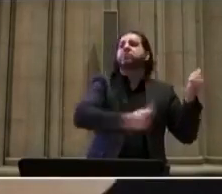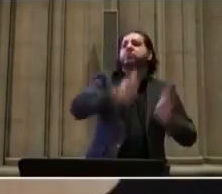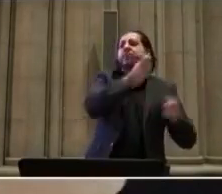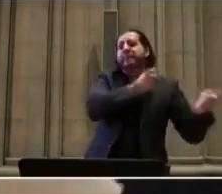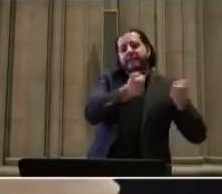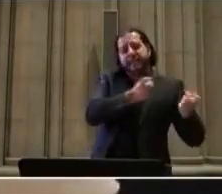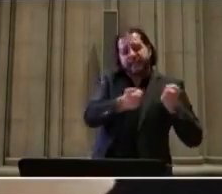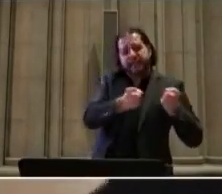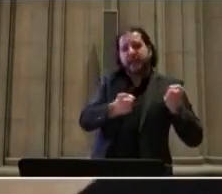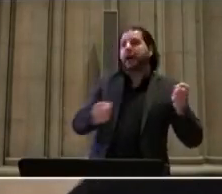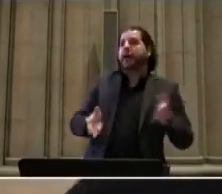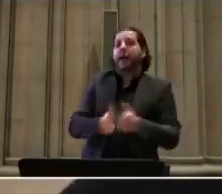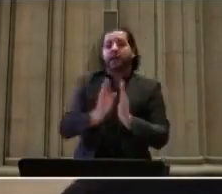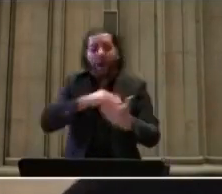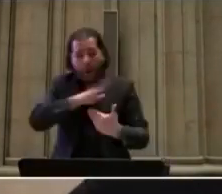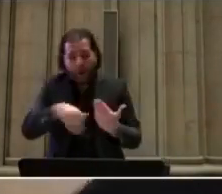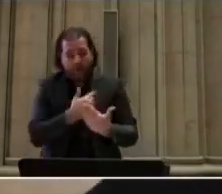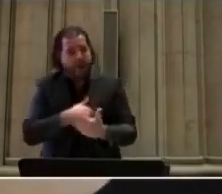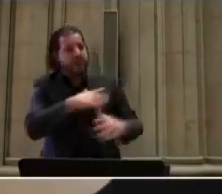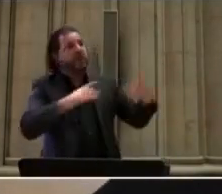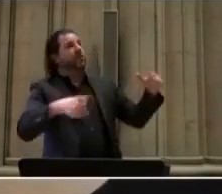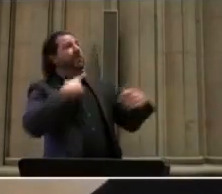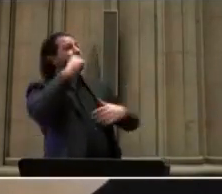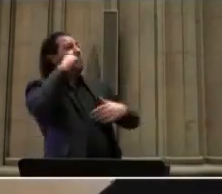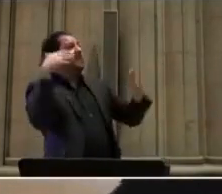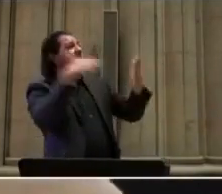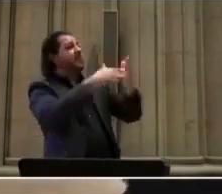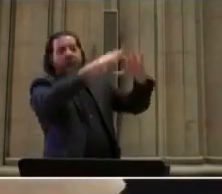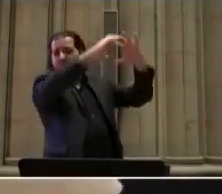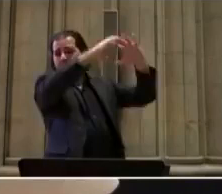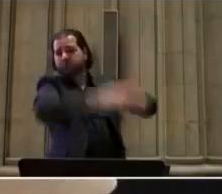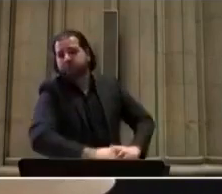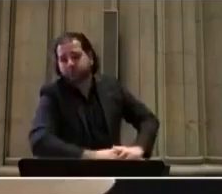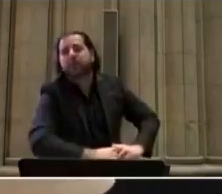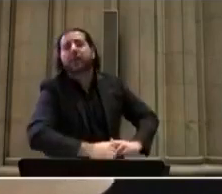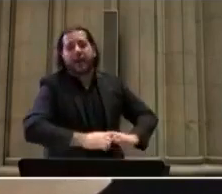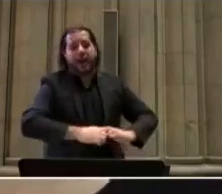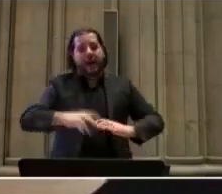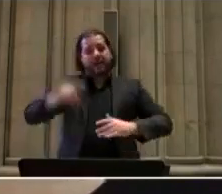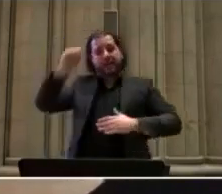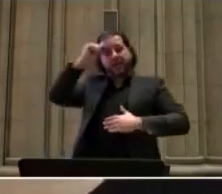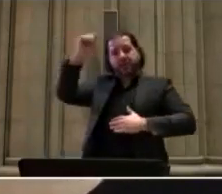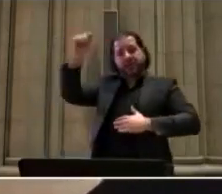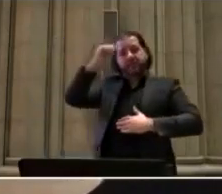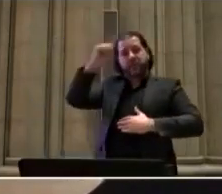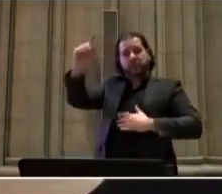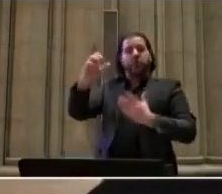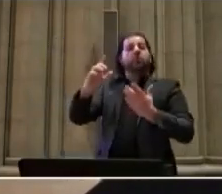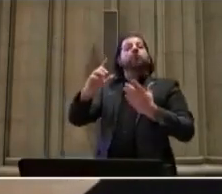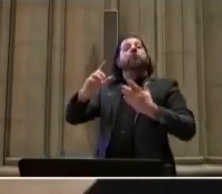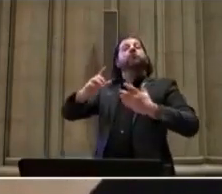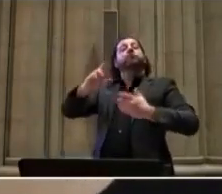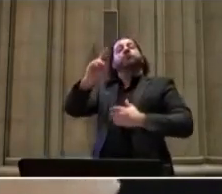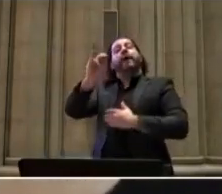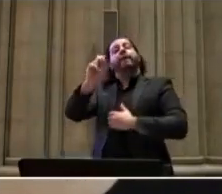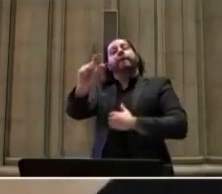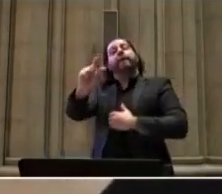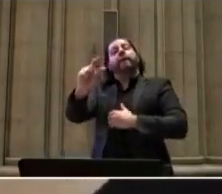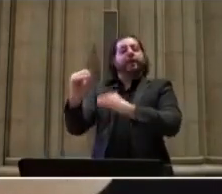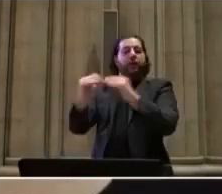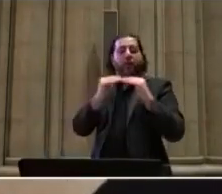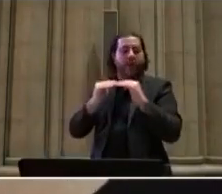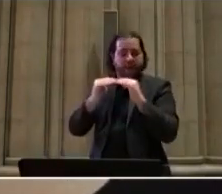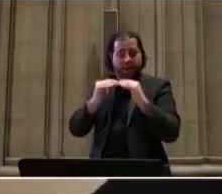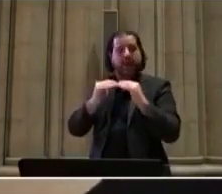and enlists all of us in dismantling racism and lifting up a theology of radical equality. A new